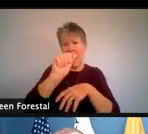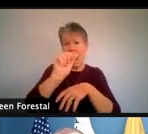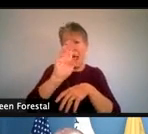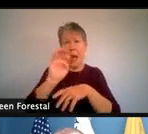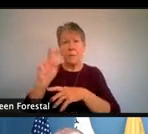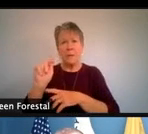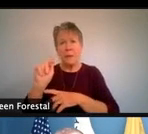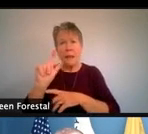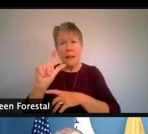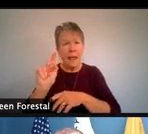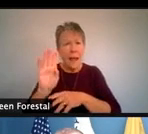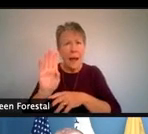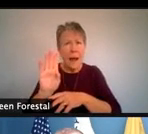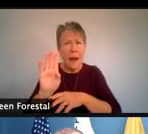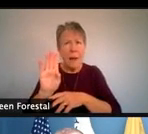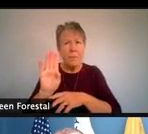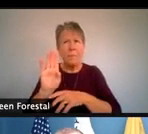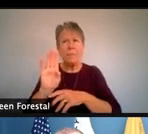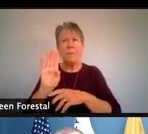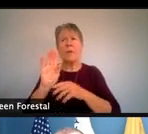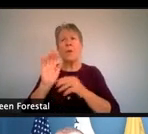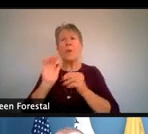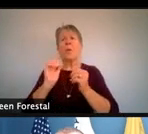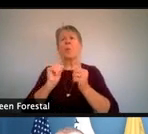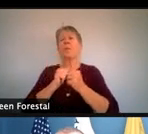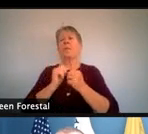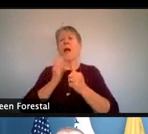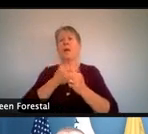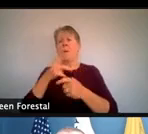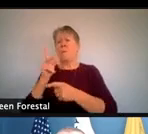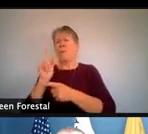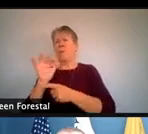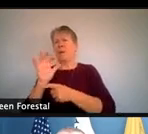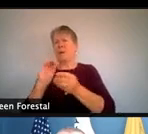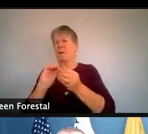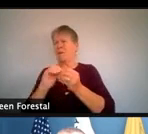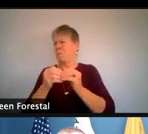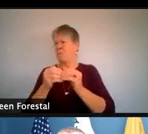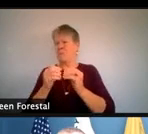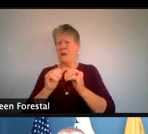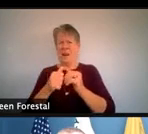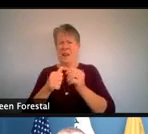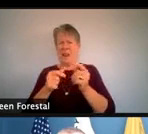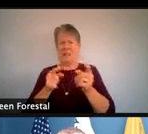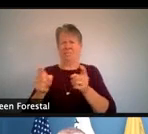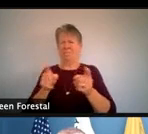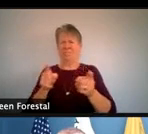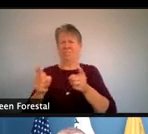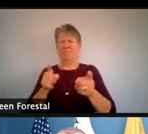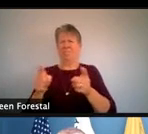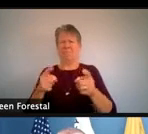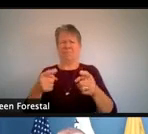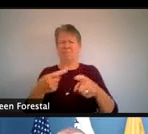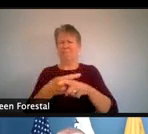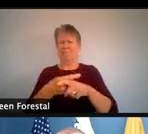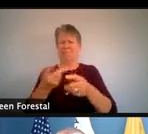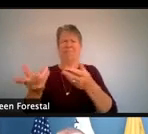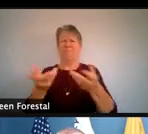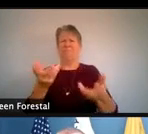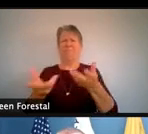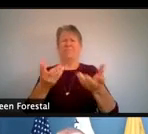way, this is not a New Jersey only challenge. And the executive order is still very much in place, Brent. This